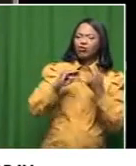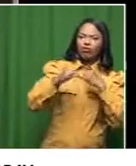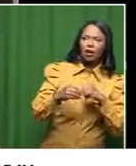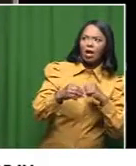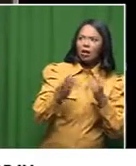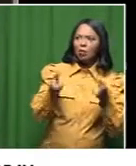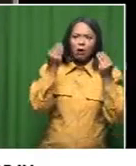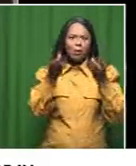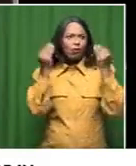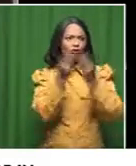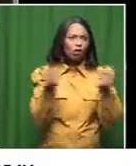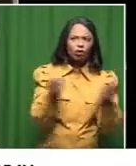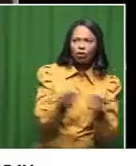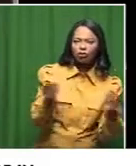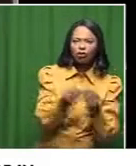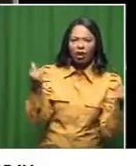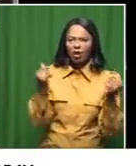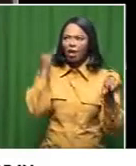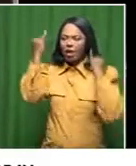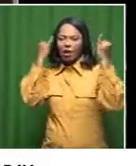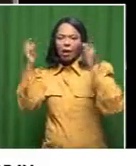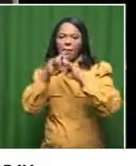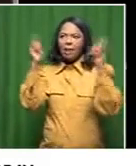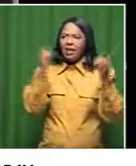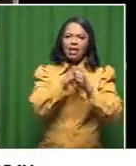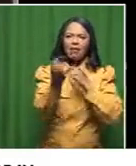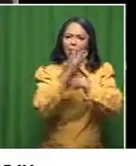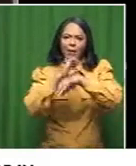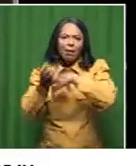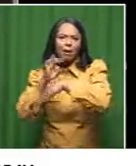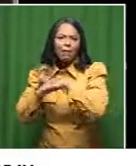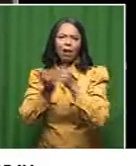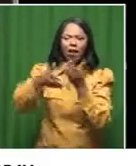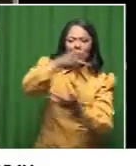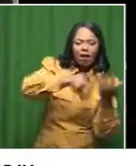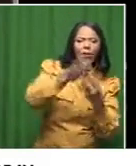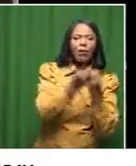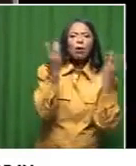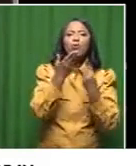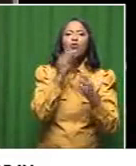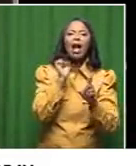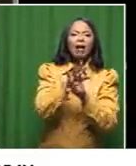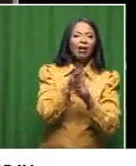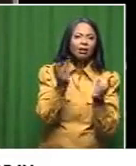up with solutions for people without actually engaging the people who are directly affected.